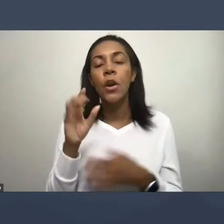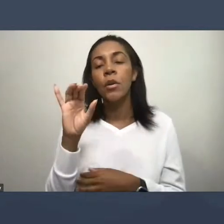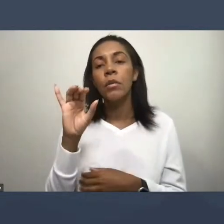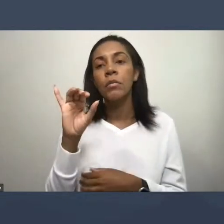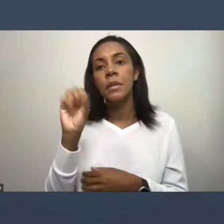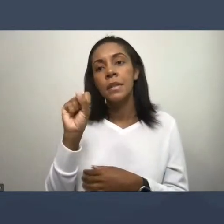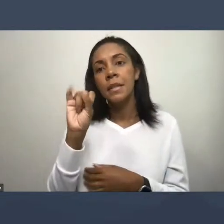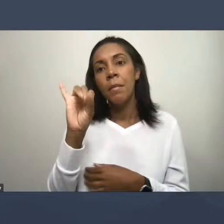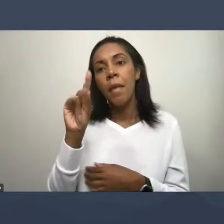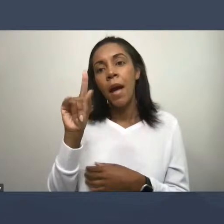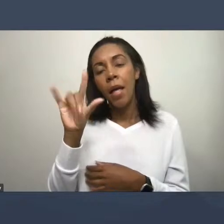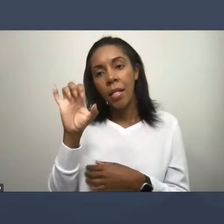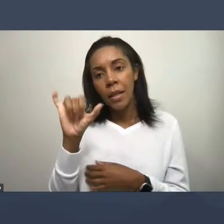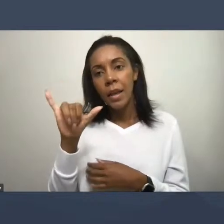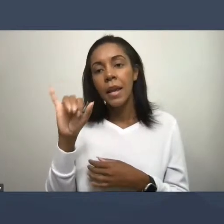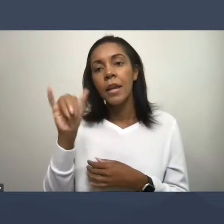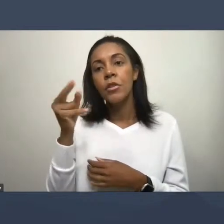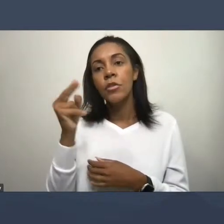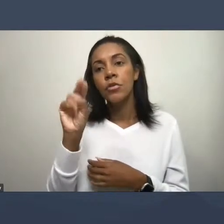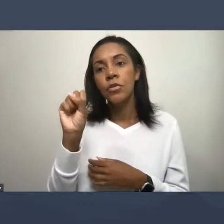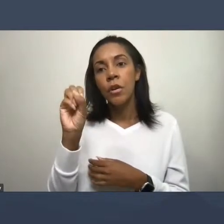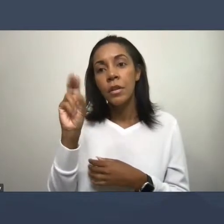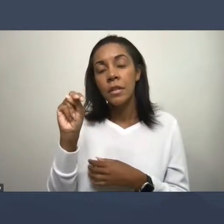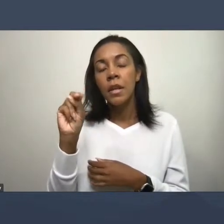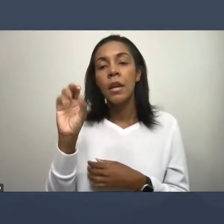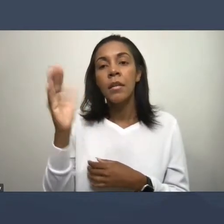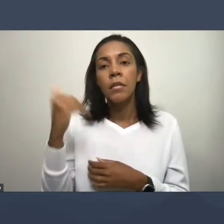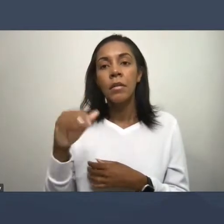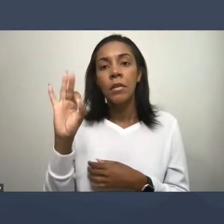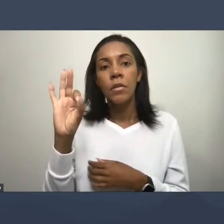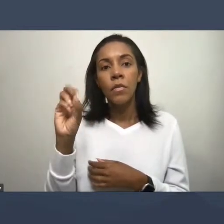Johnson. Councilman Ford.